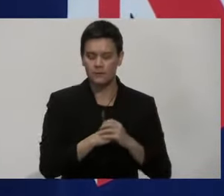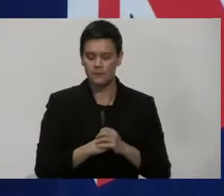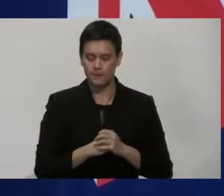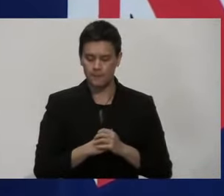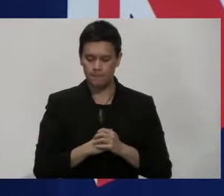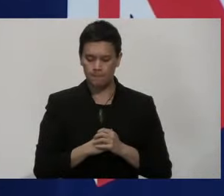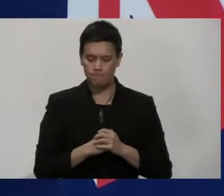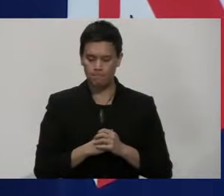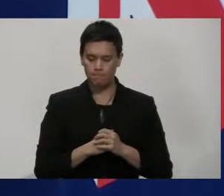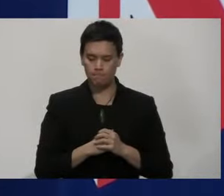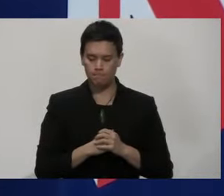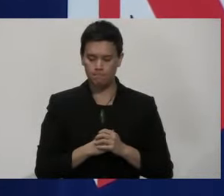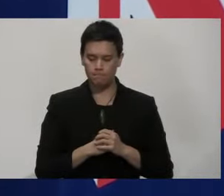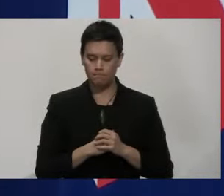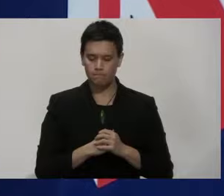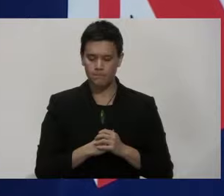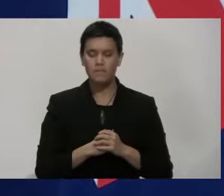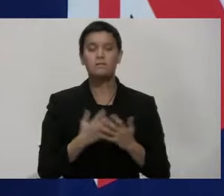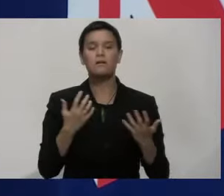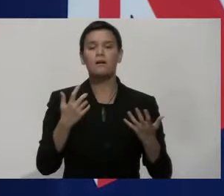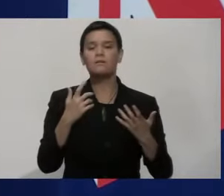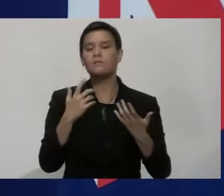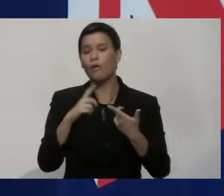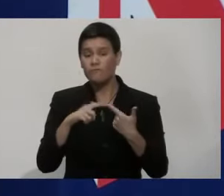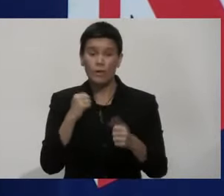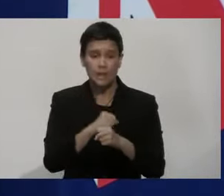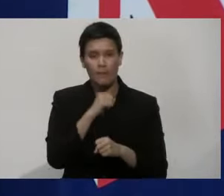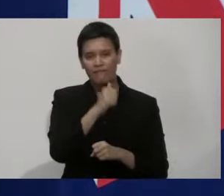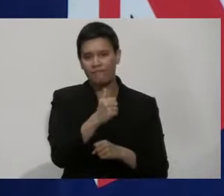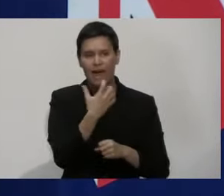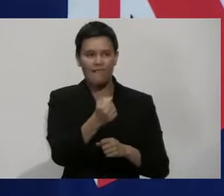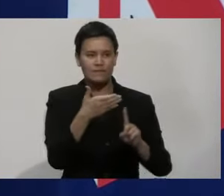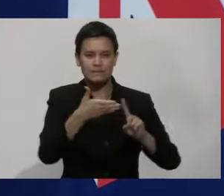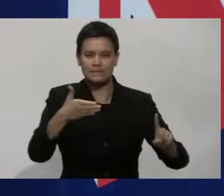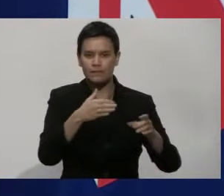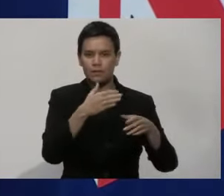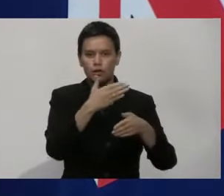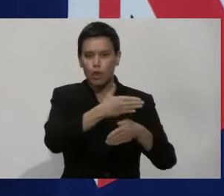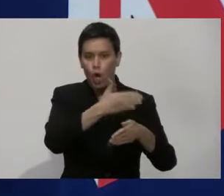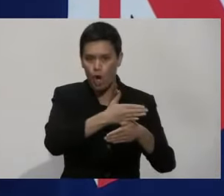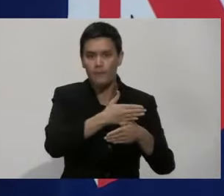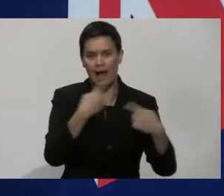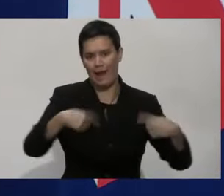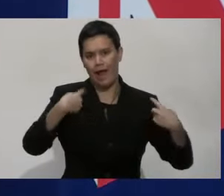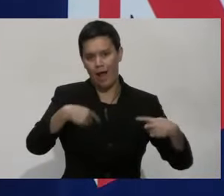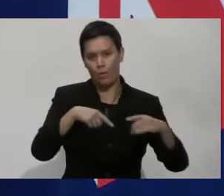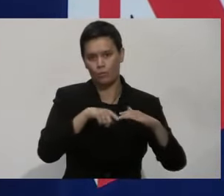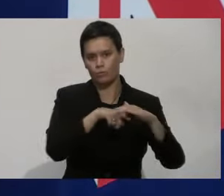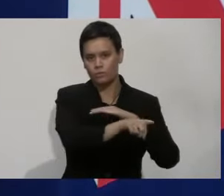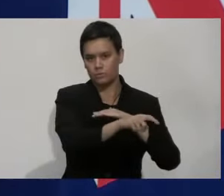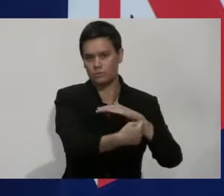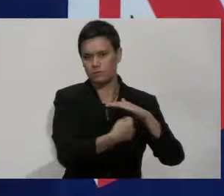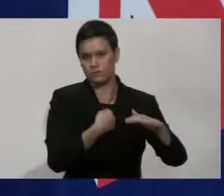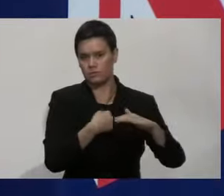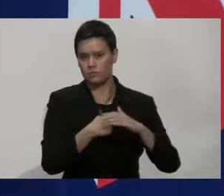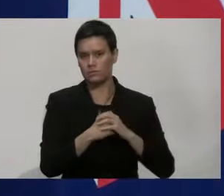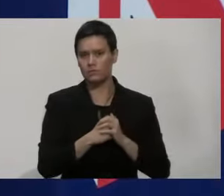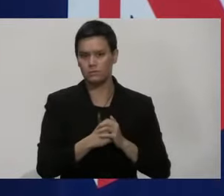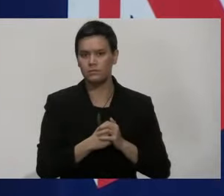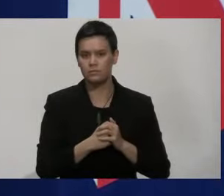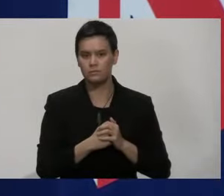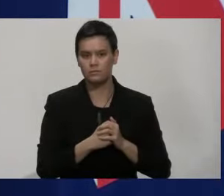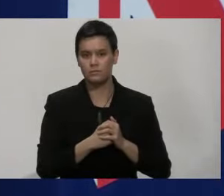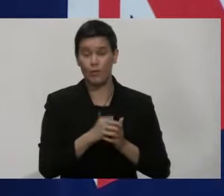between Auckland and other areas for work purposes. Now, that list of exemptions means you do not have to get an